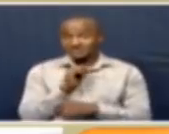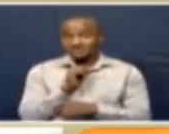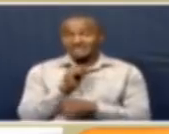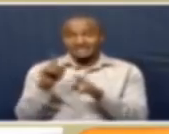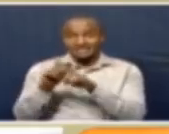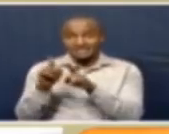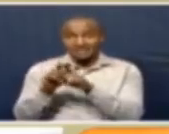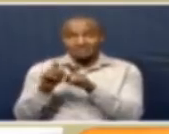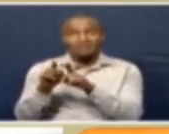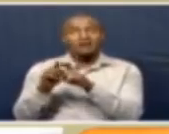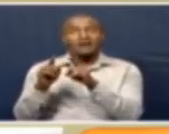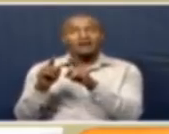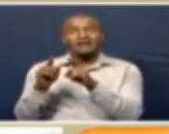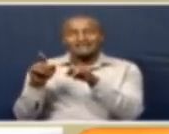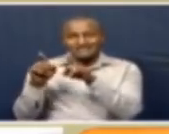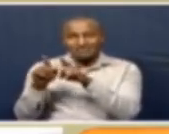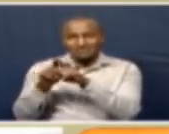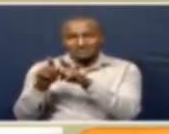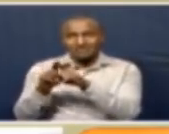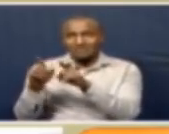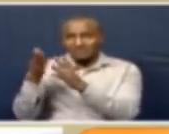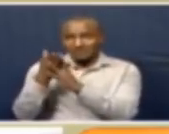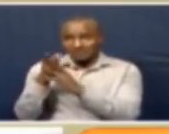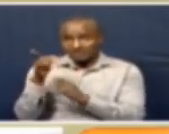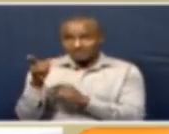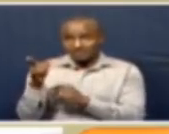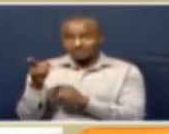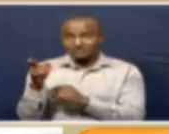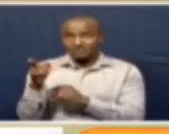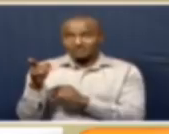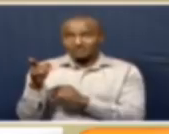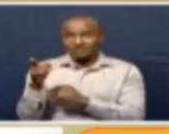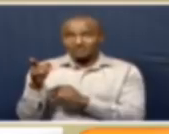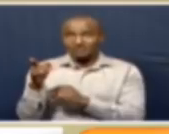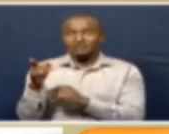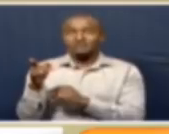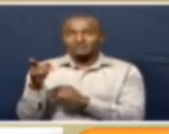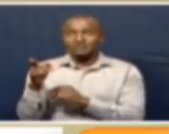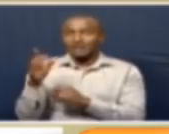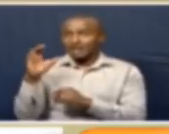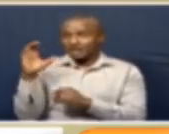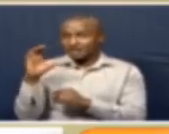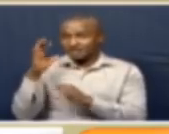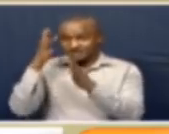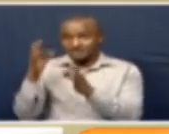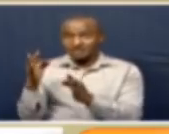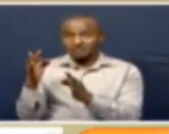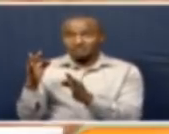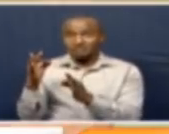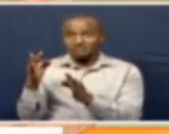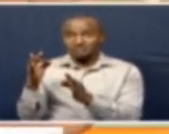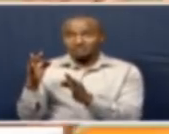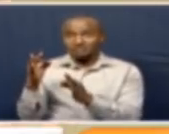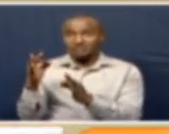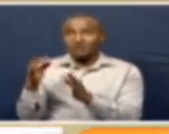same production houses, okay, not production houses, these middlemen, they get, probably the client decides they're going to pay,